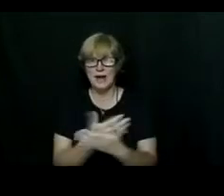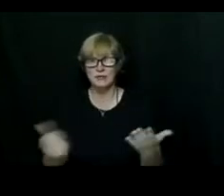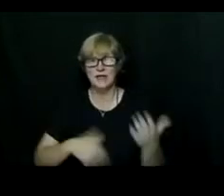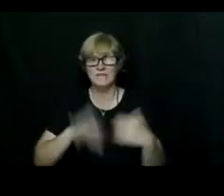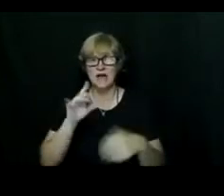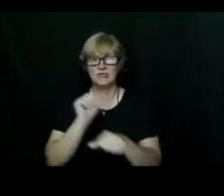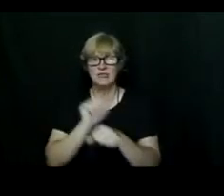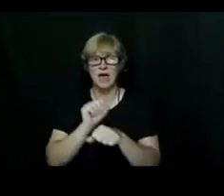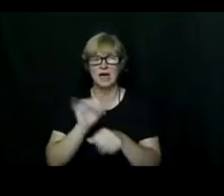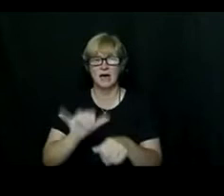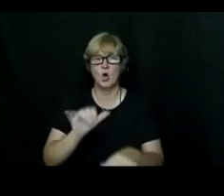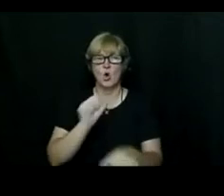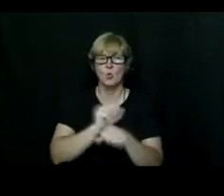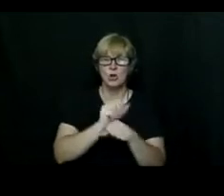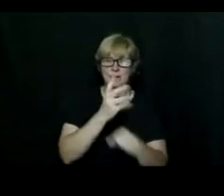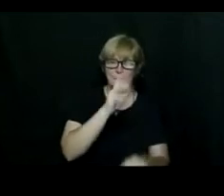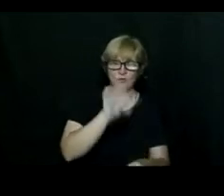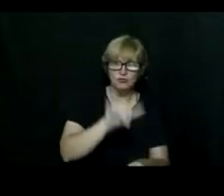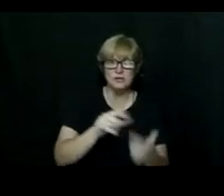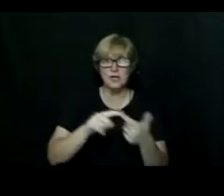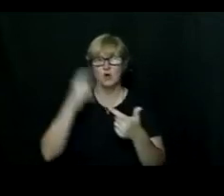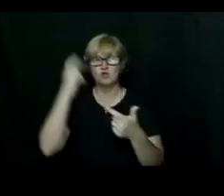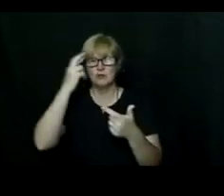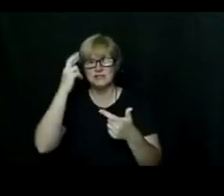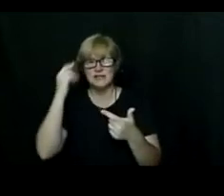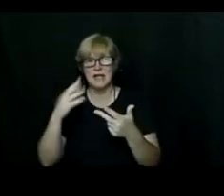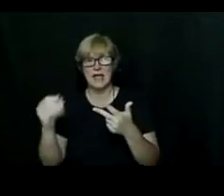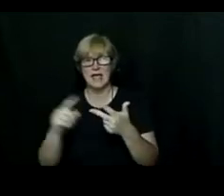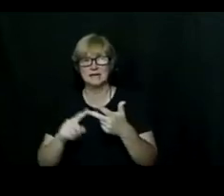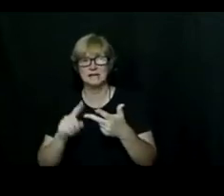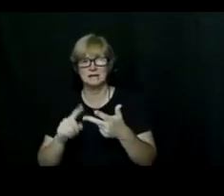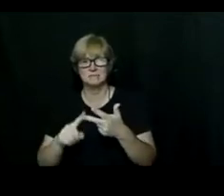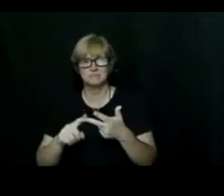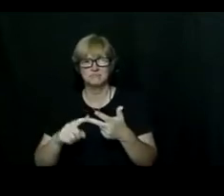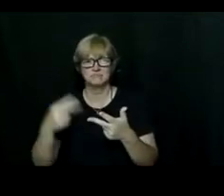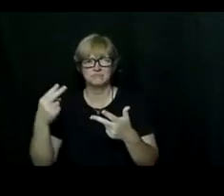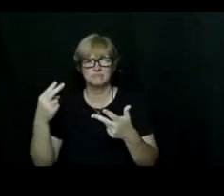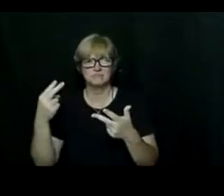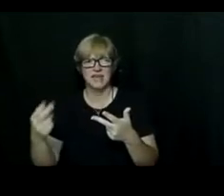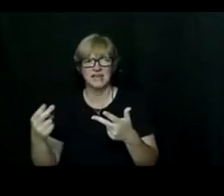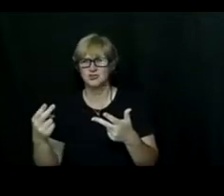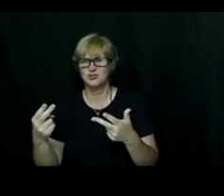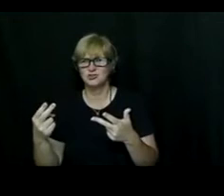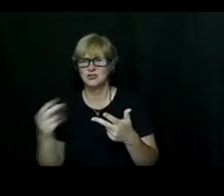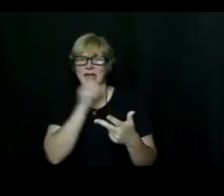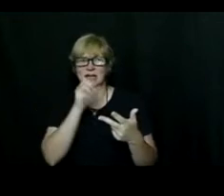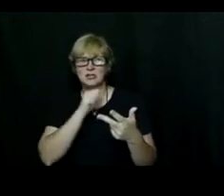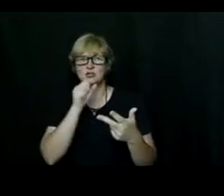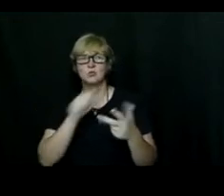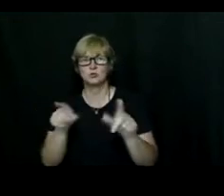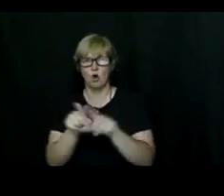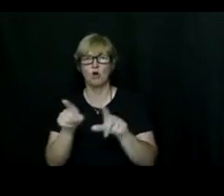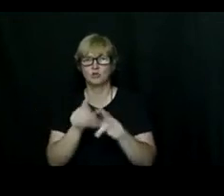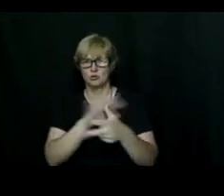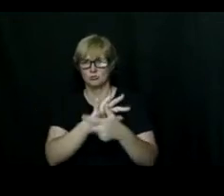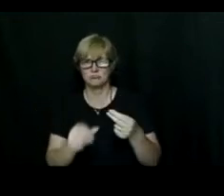memory, reasoning, and age were actually correlated with all of my dependent and independent variables. So I